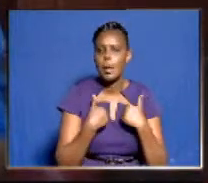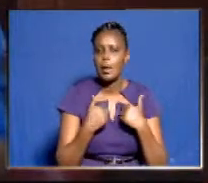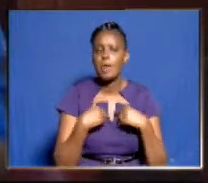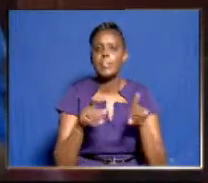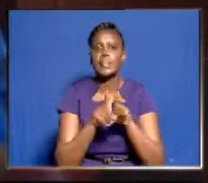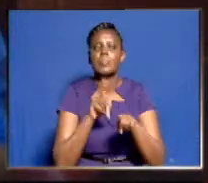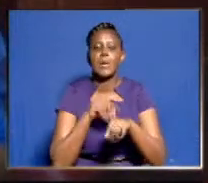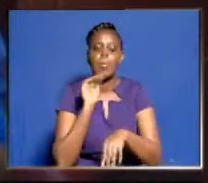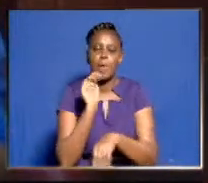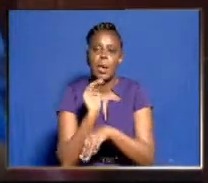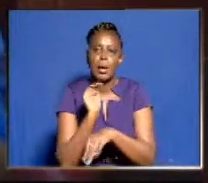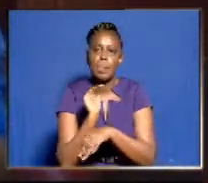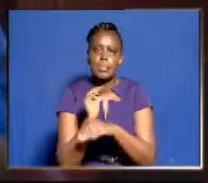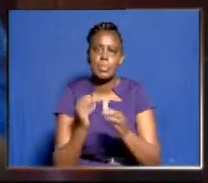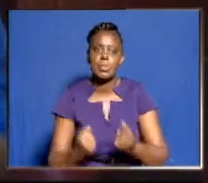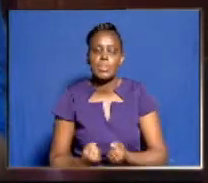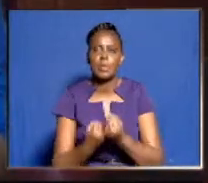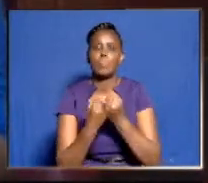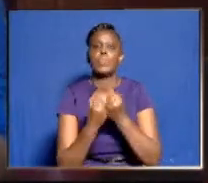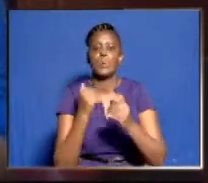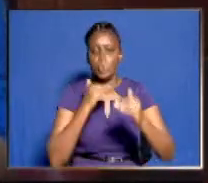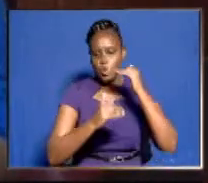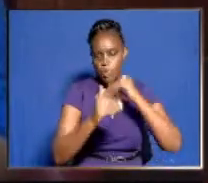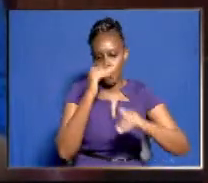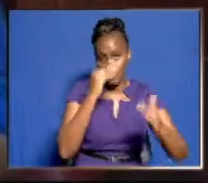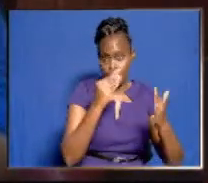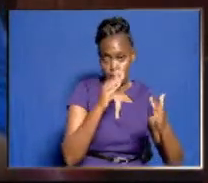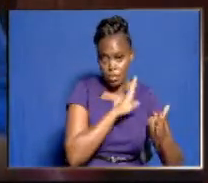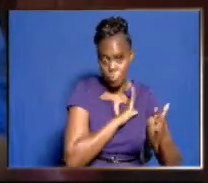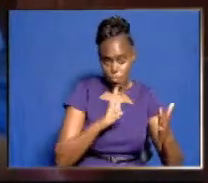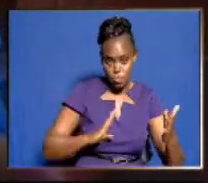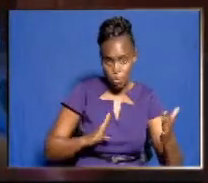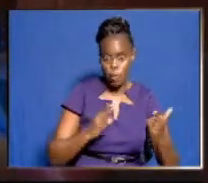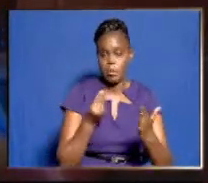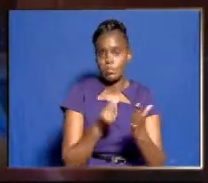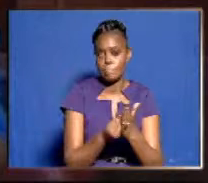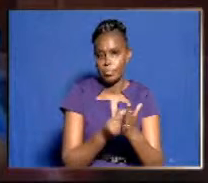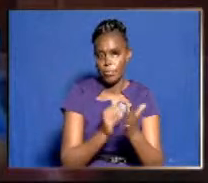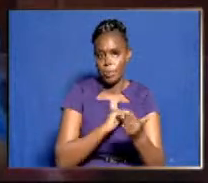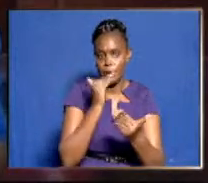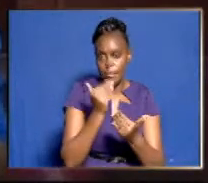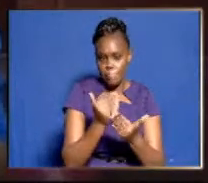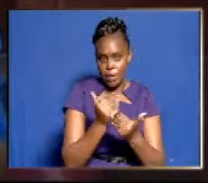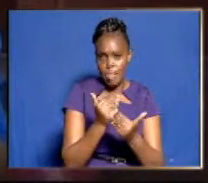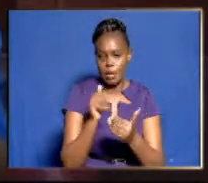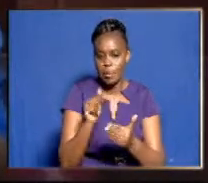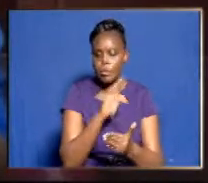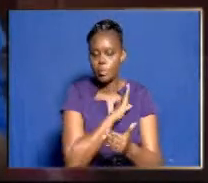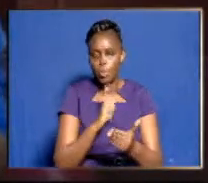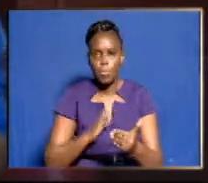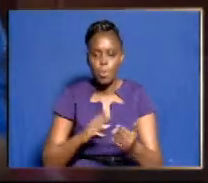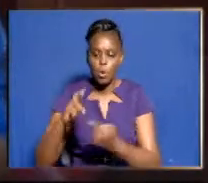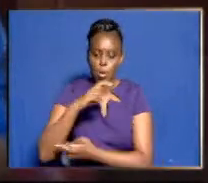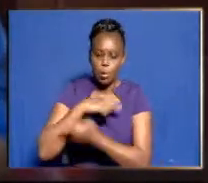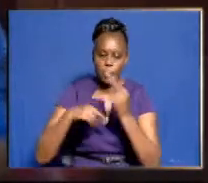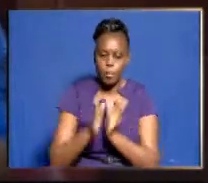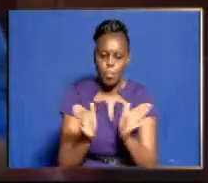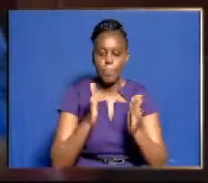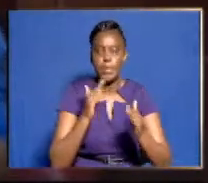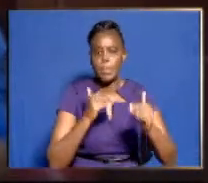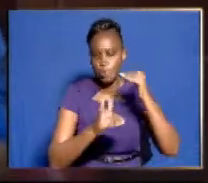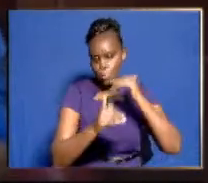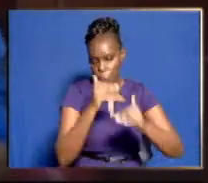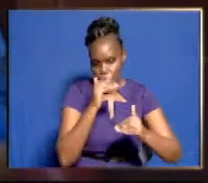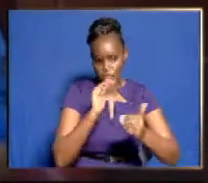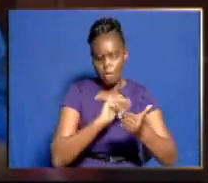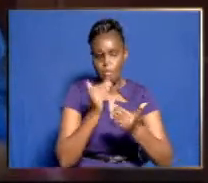also requested for the support of the University Funding Board, which is a body legally mandated to review how the public universities